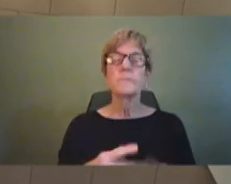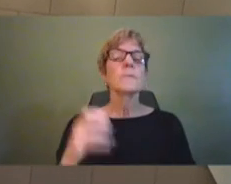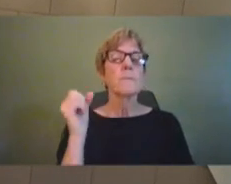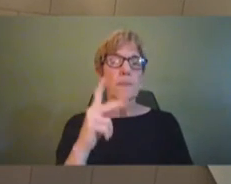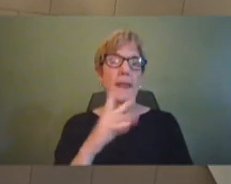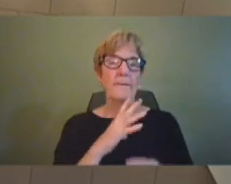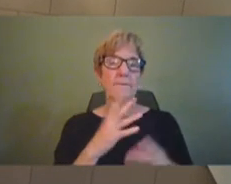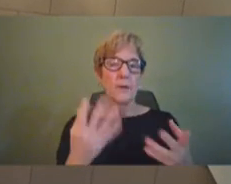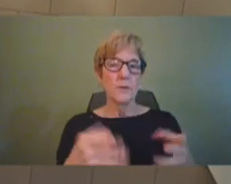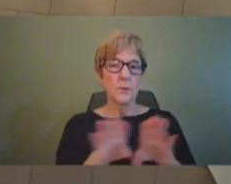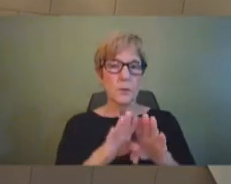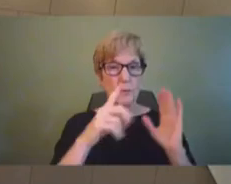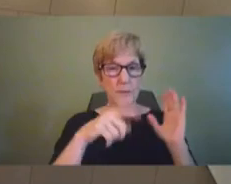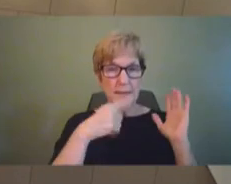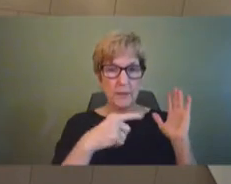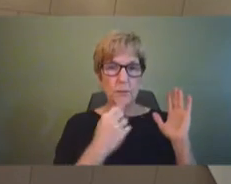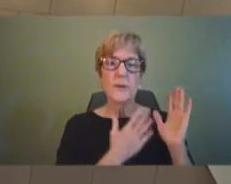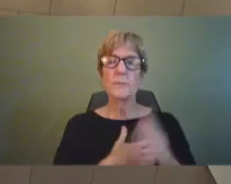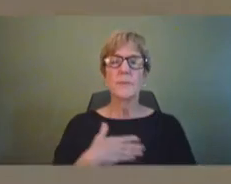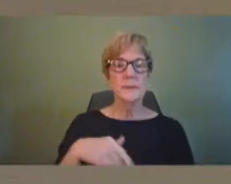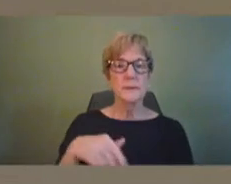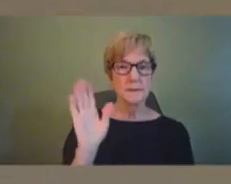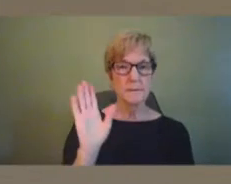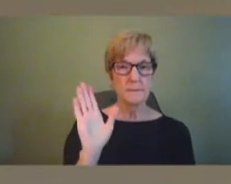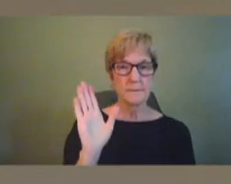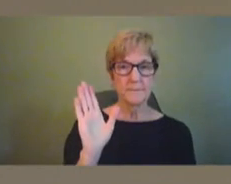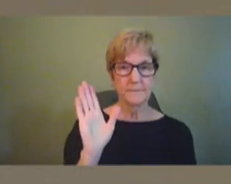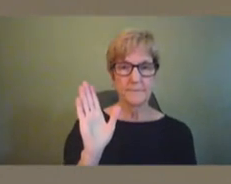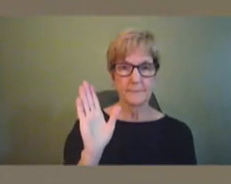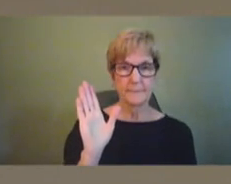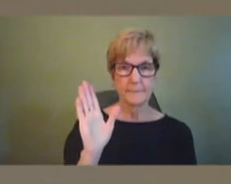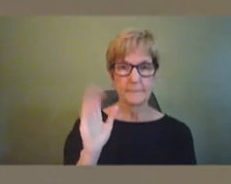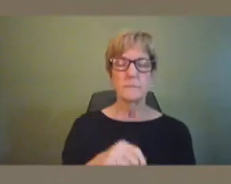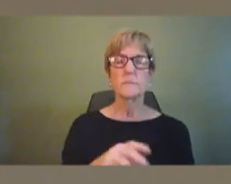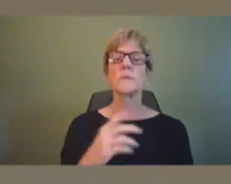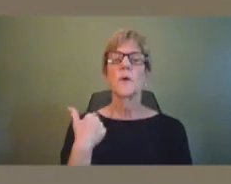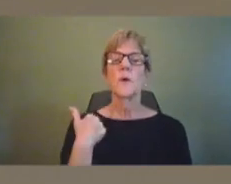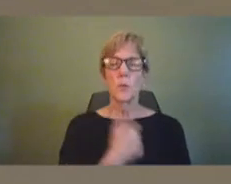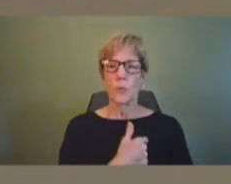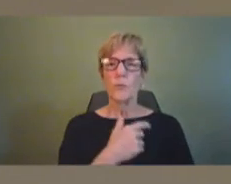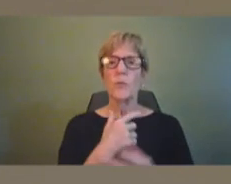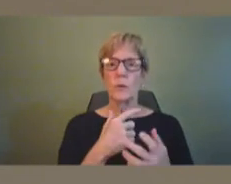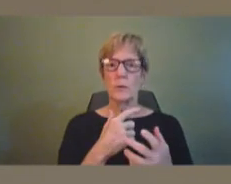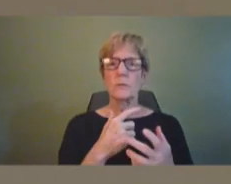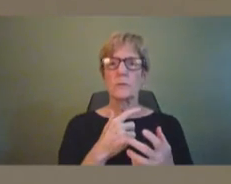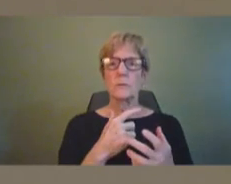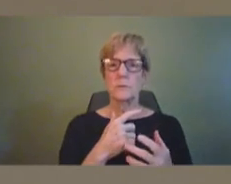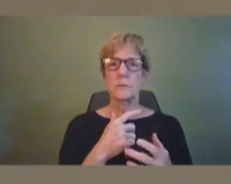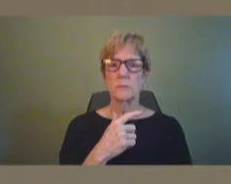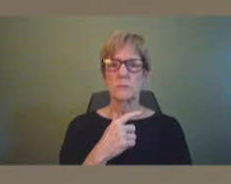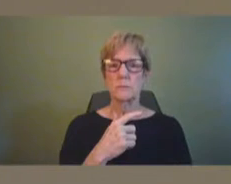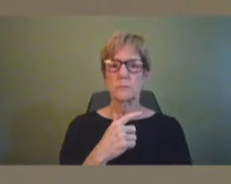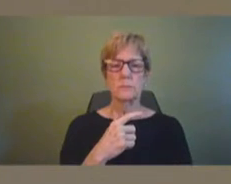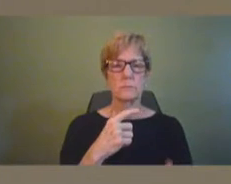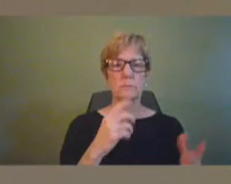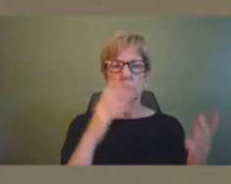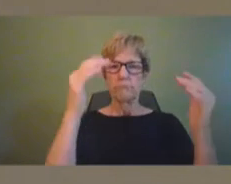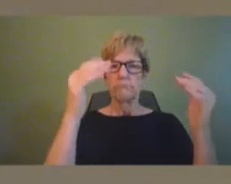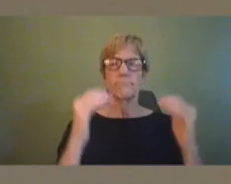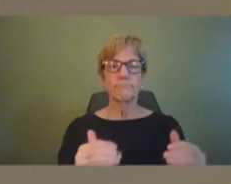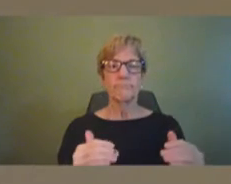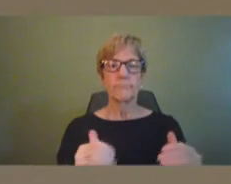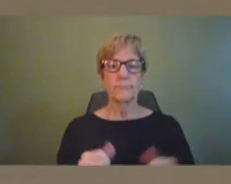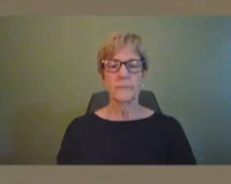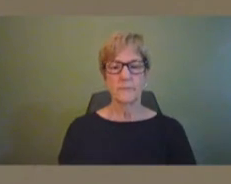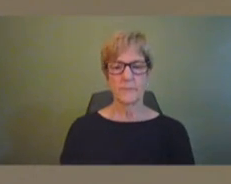public hearing please raise your hand all right so we will go um go on to the next item